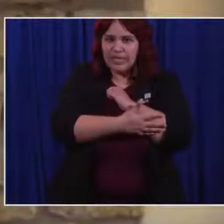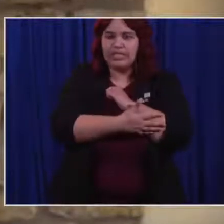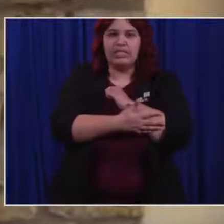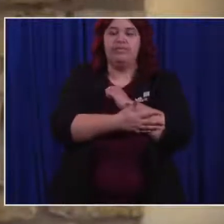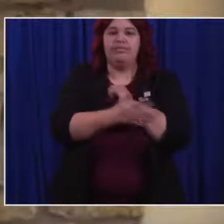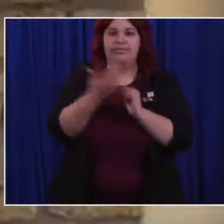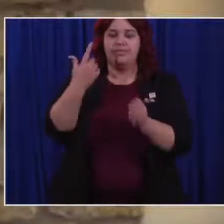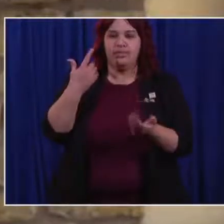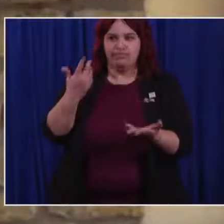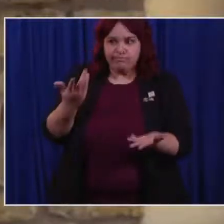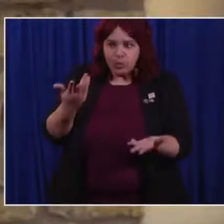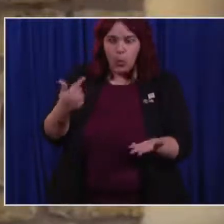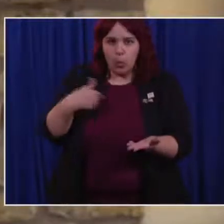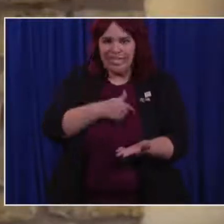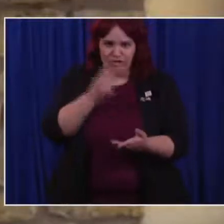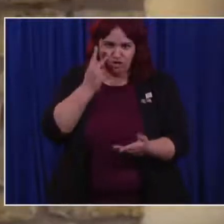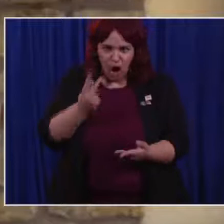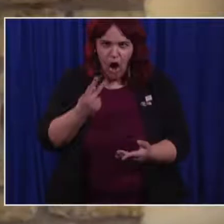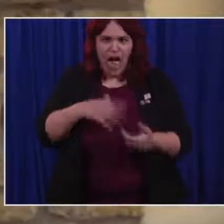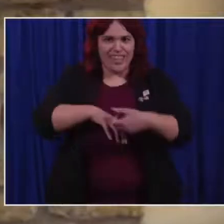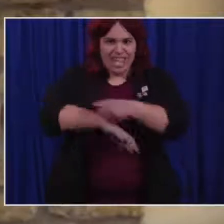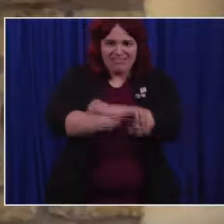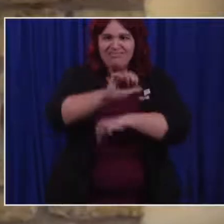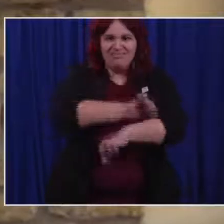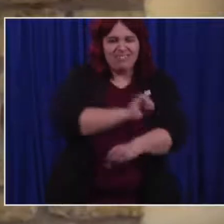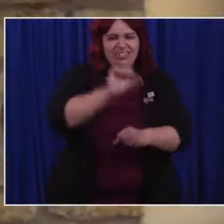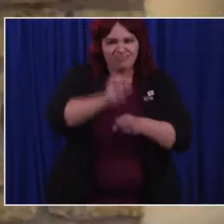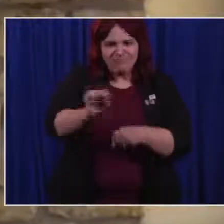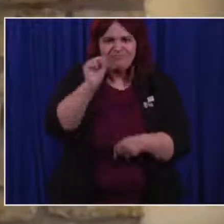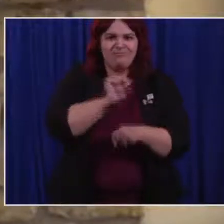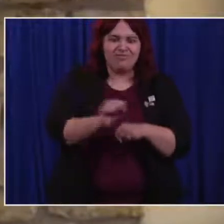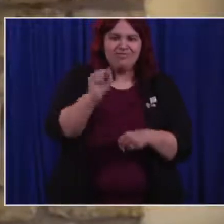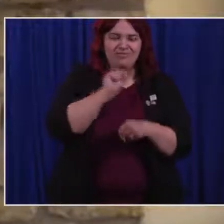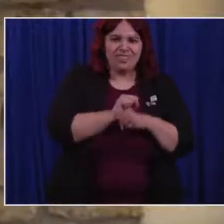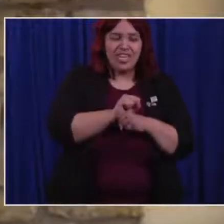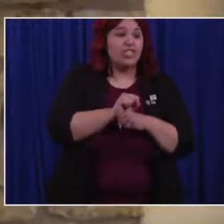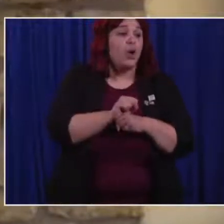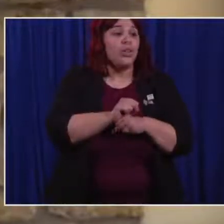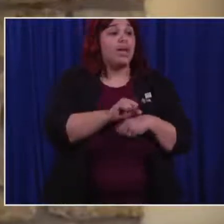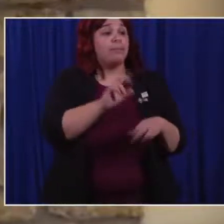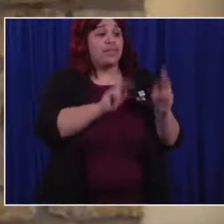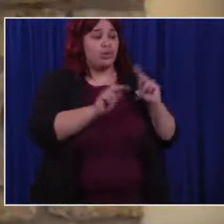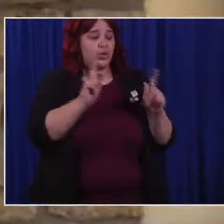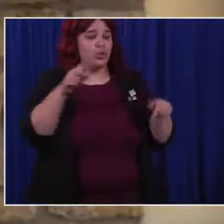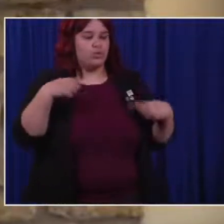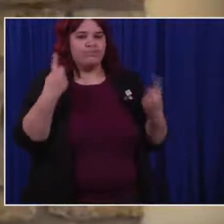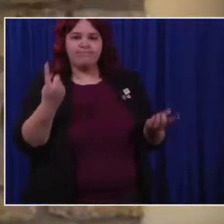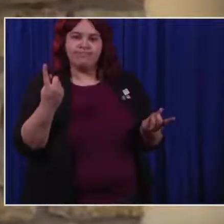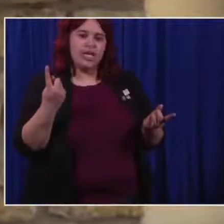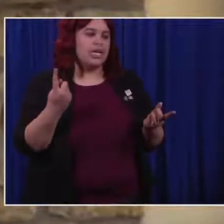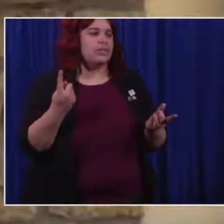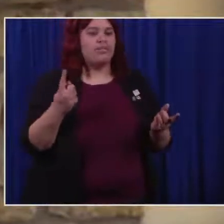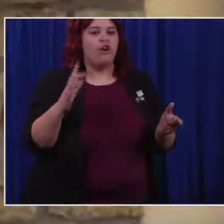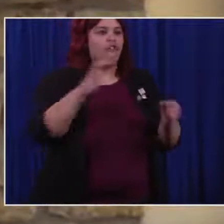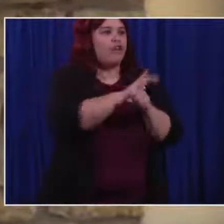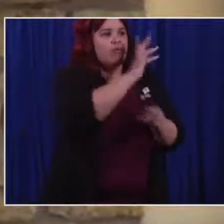to make sure that underserved populations that might not, people who might not have a medical home, for example, those